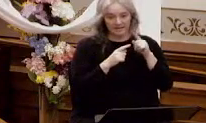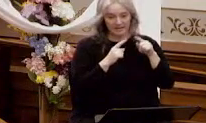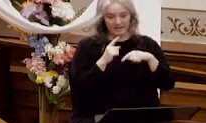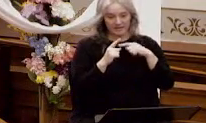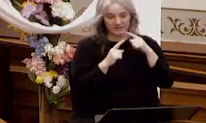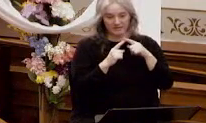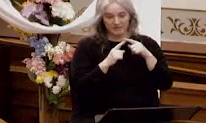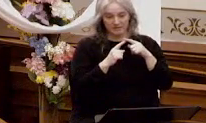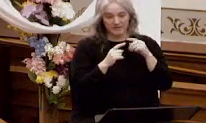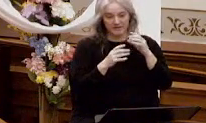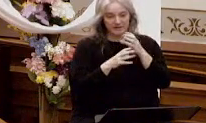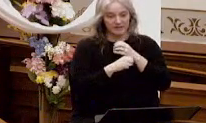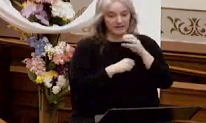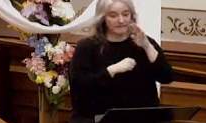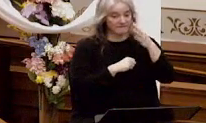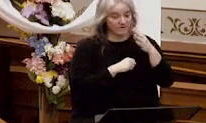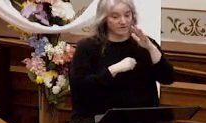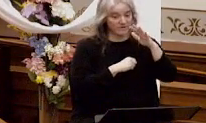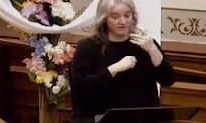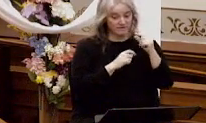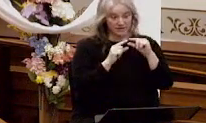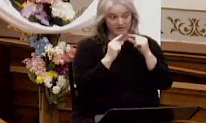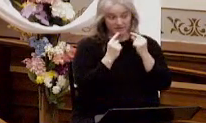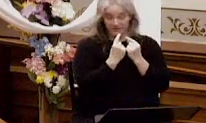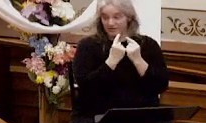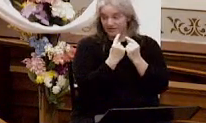into fourth, fifth grade,